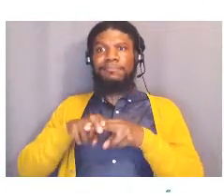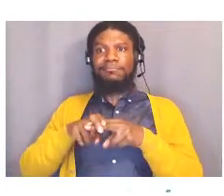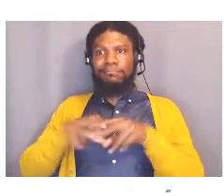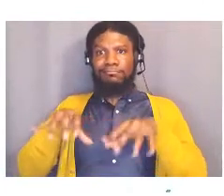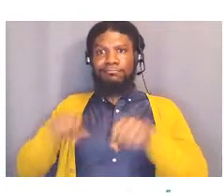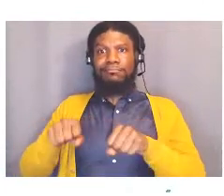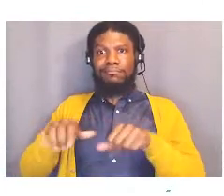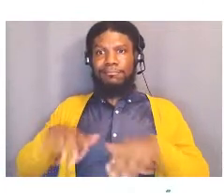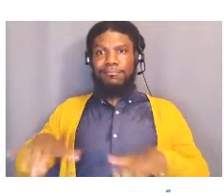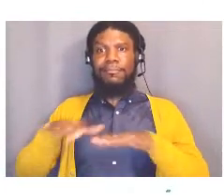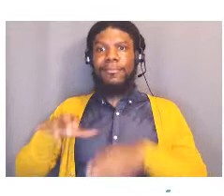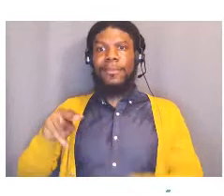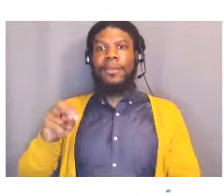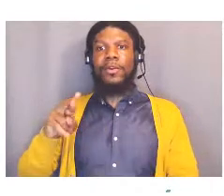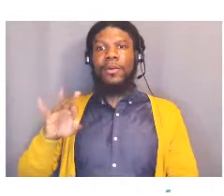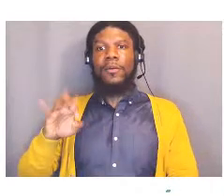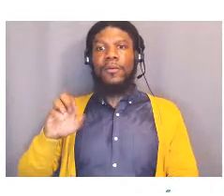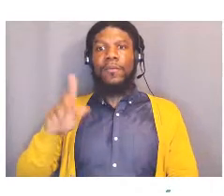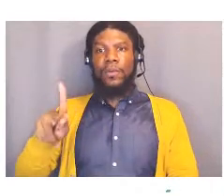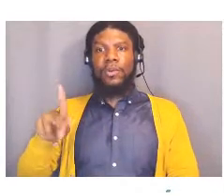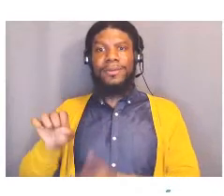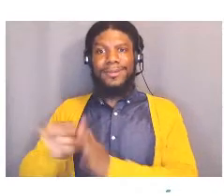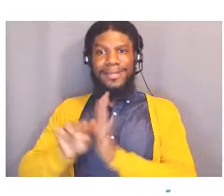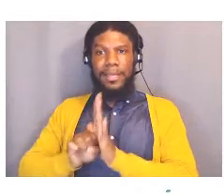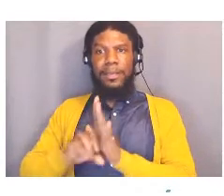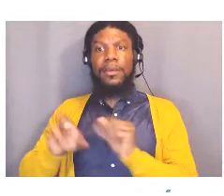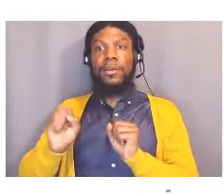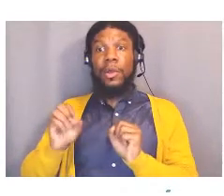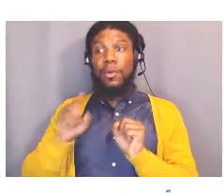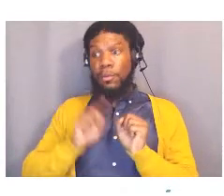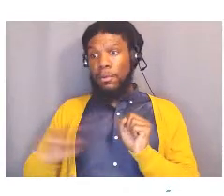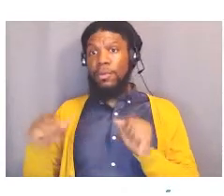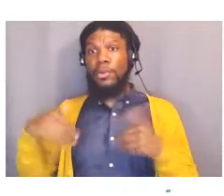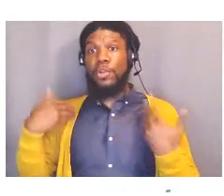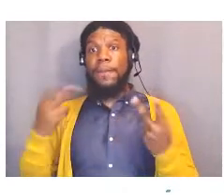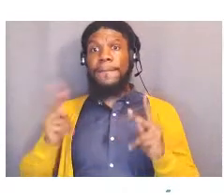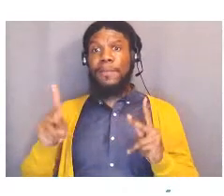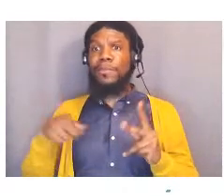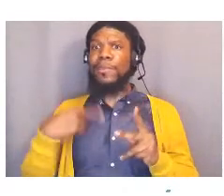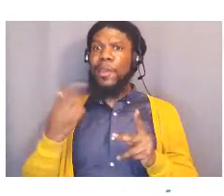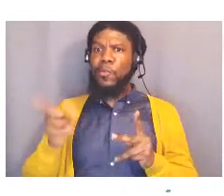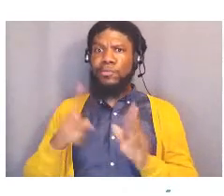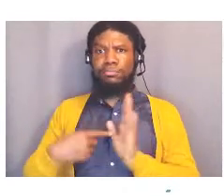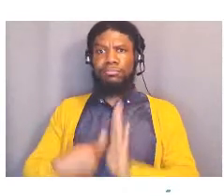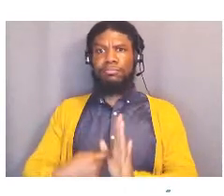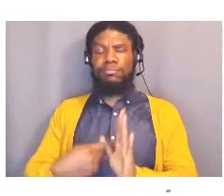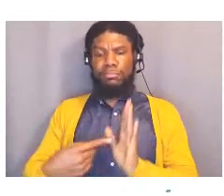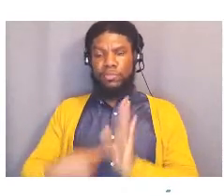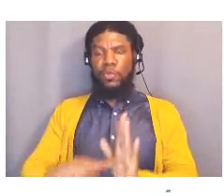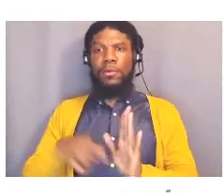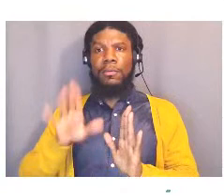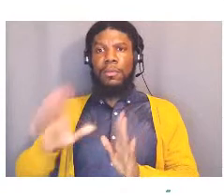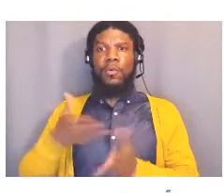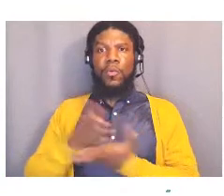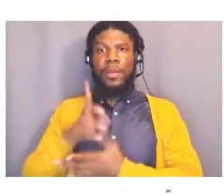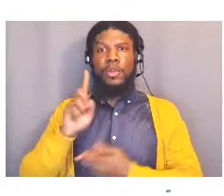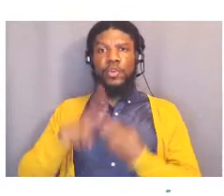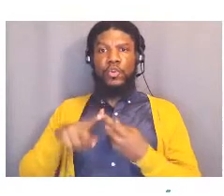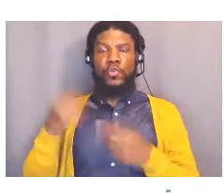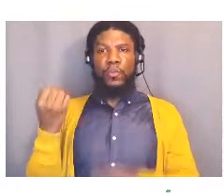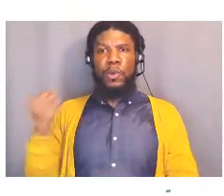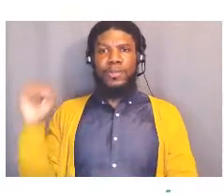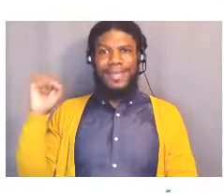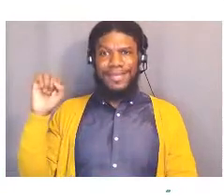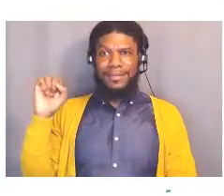These youngsters were exercising their rights as well. The right to protest, which is a true American